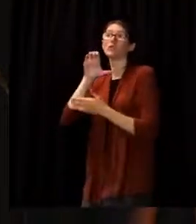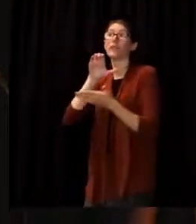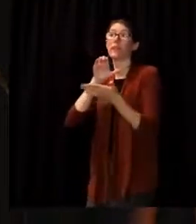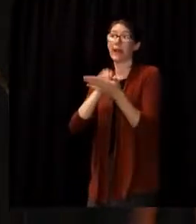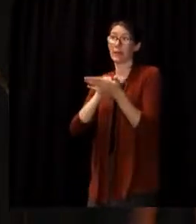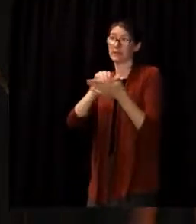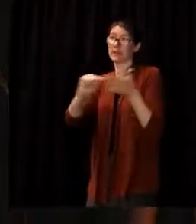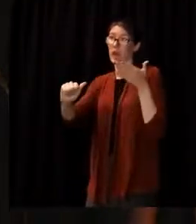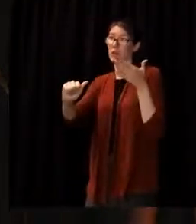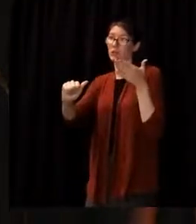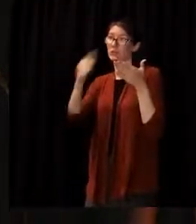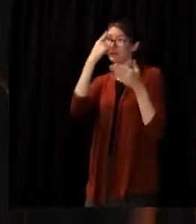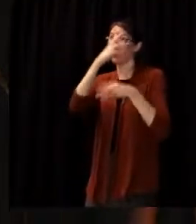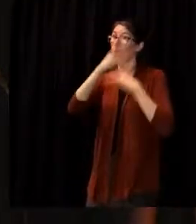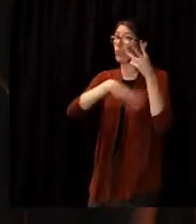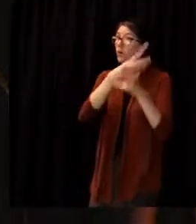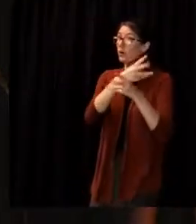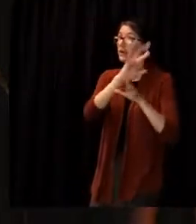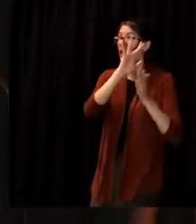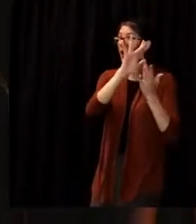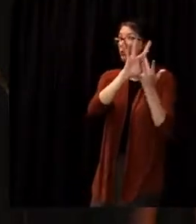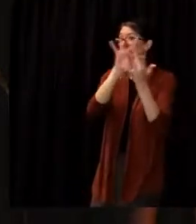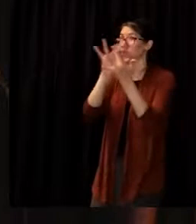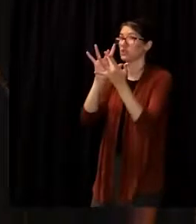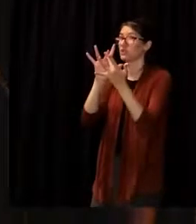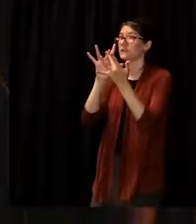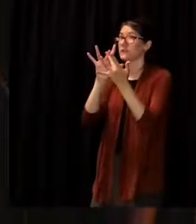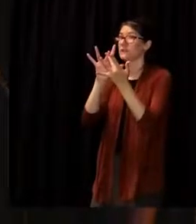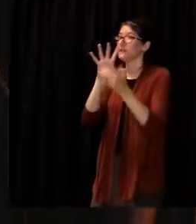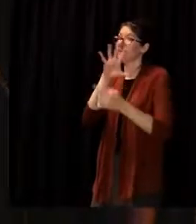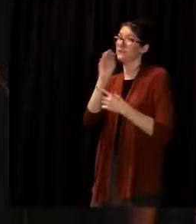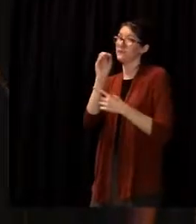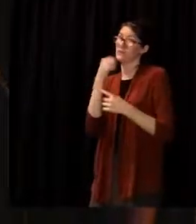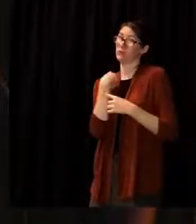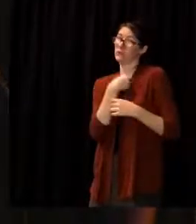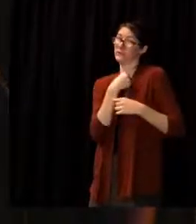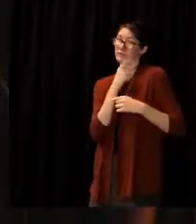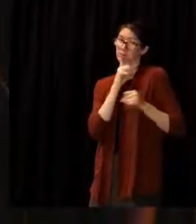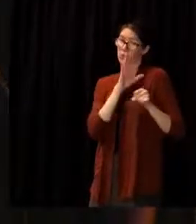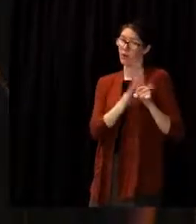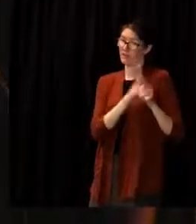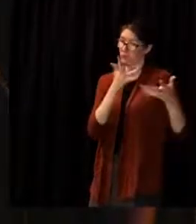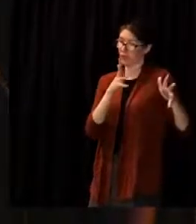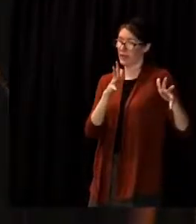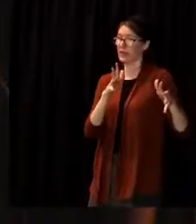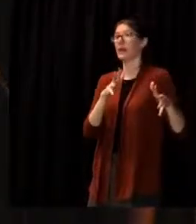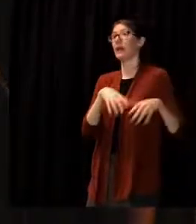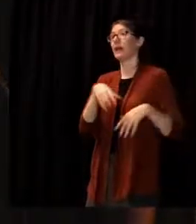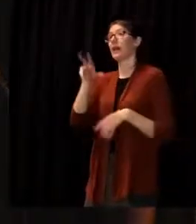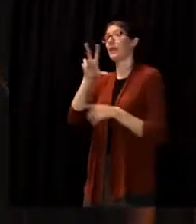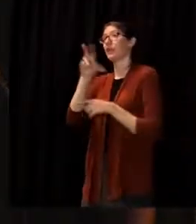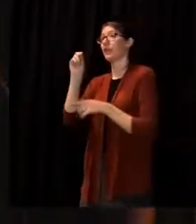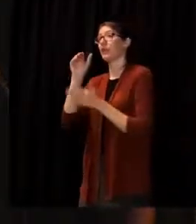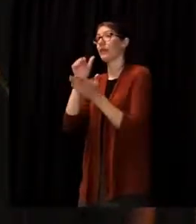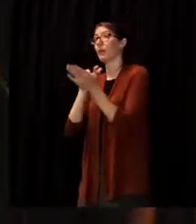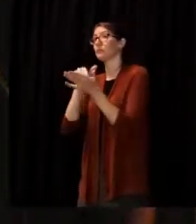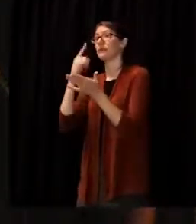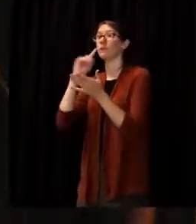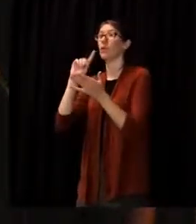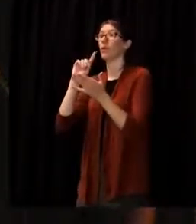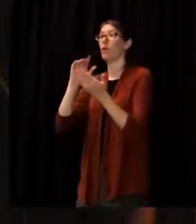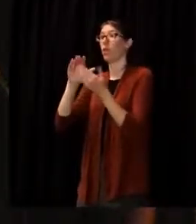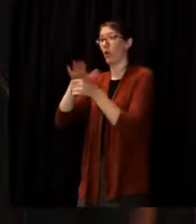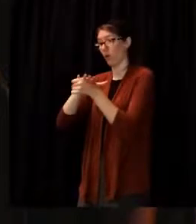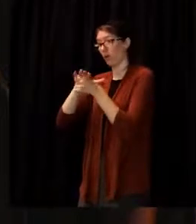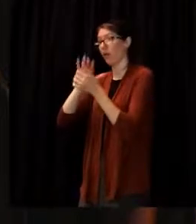$100,000 towards world outreach, 50 of which we've already committed, and $30,000 towards our local outreach efforts. Now,